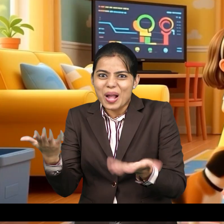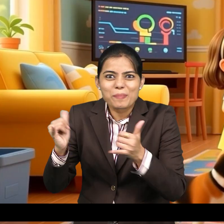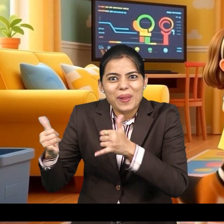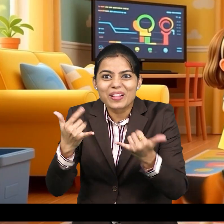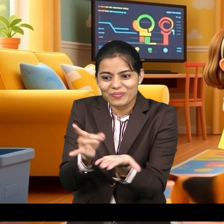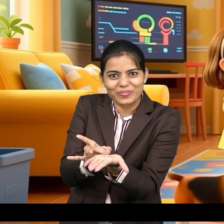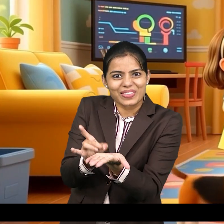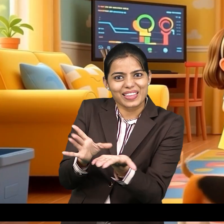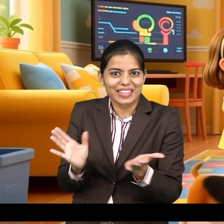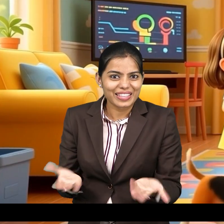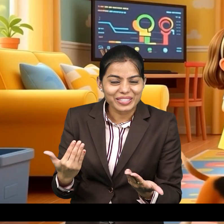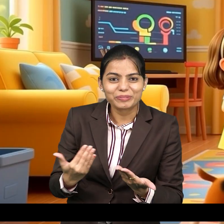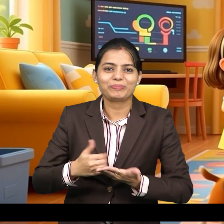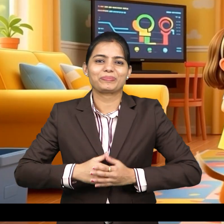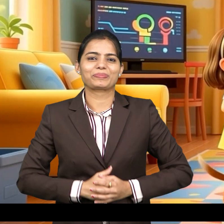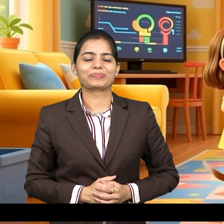Let's play carom.